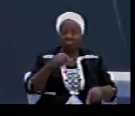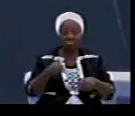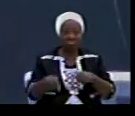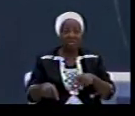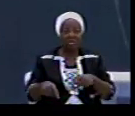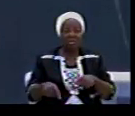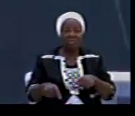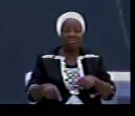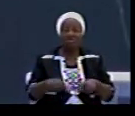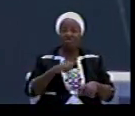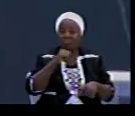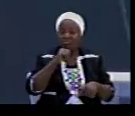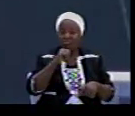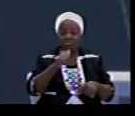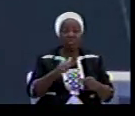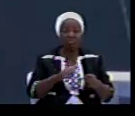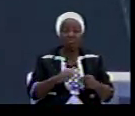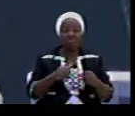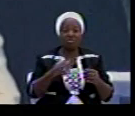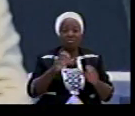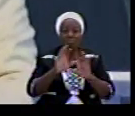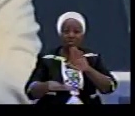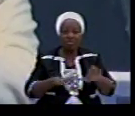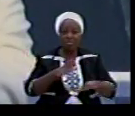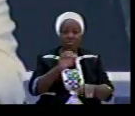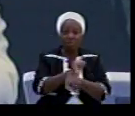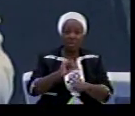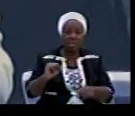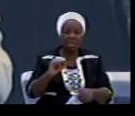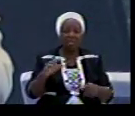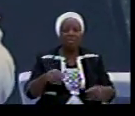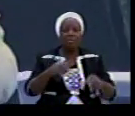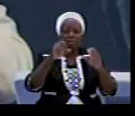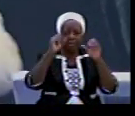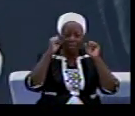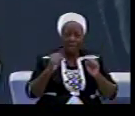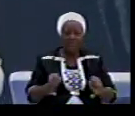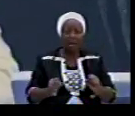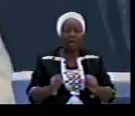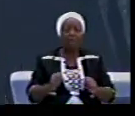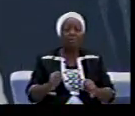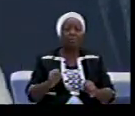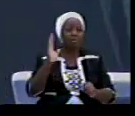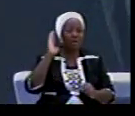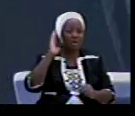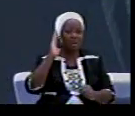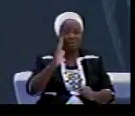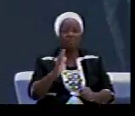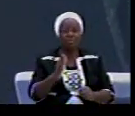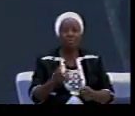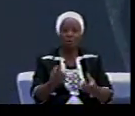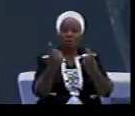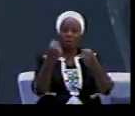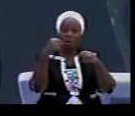impotent, not walking, power will surge into you tonight in